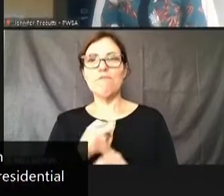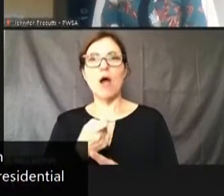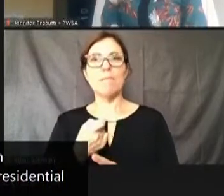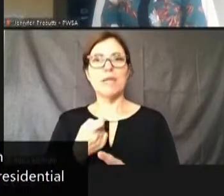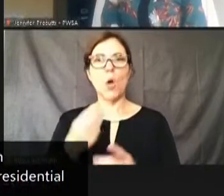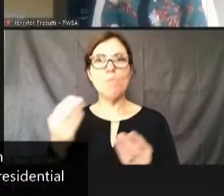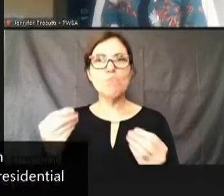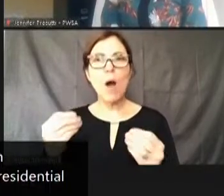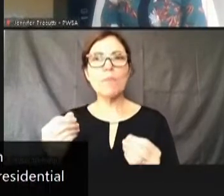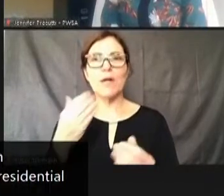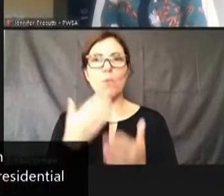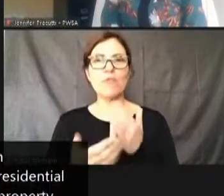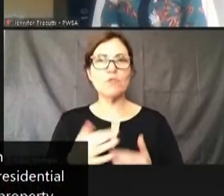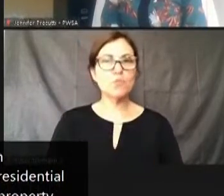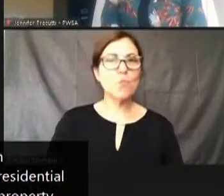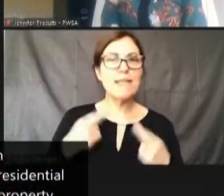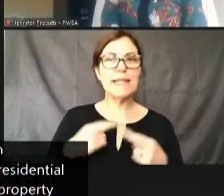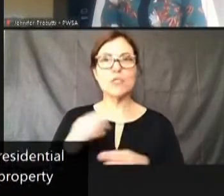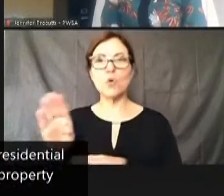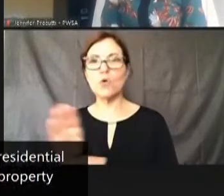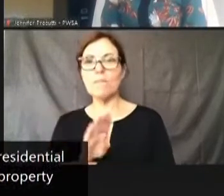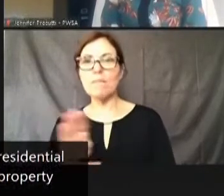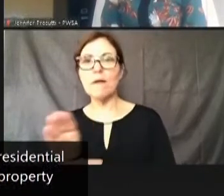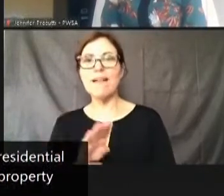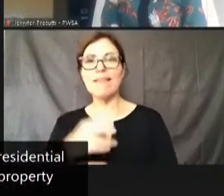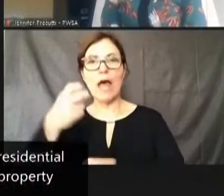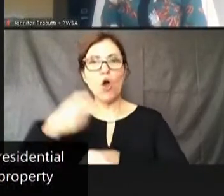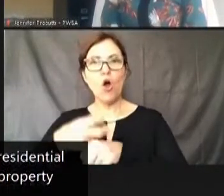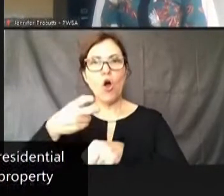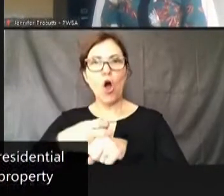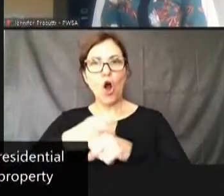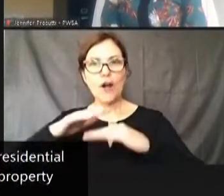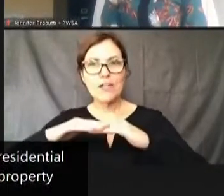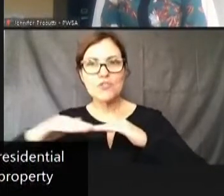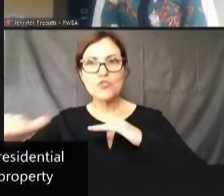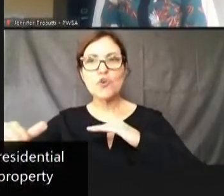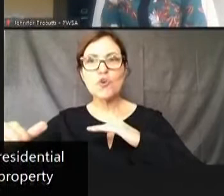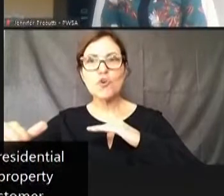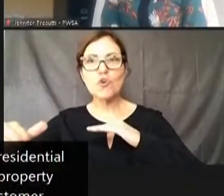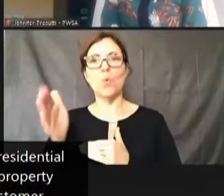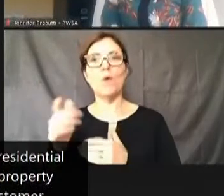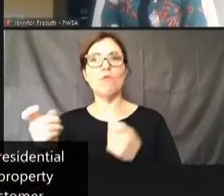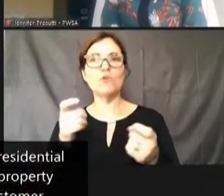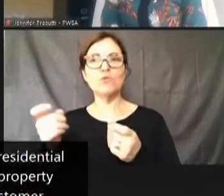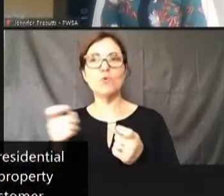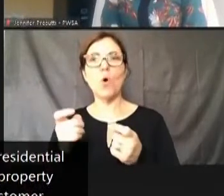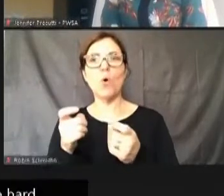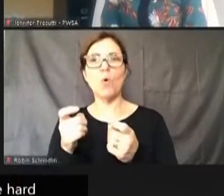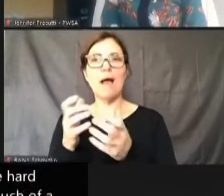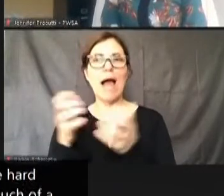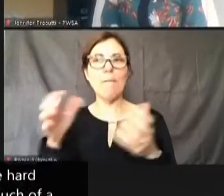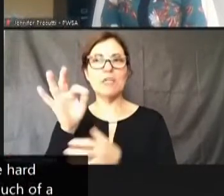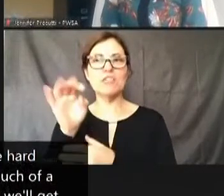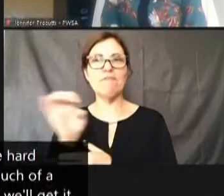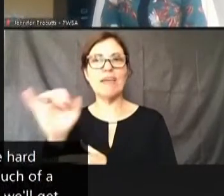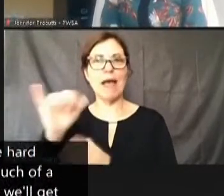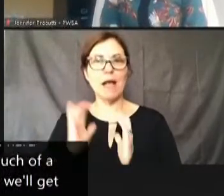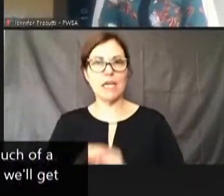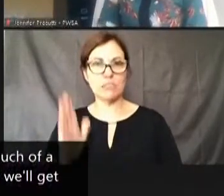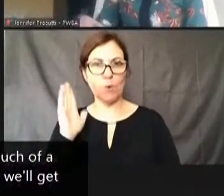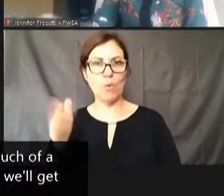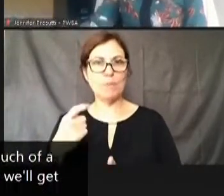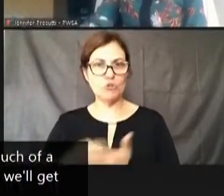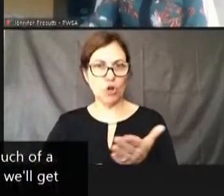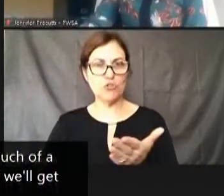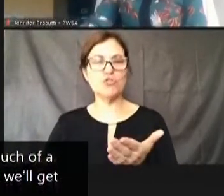surfaces on that property will dictate how much of a fee that given customer will be charged. And we'll get into some of the